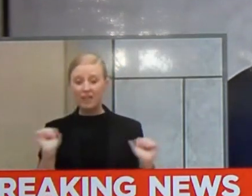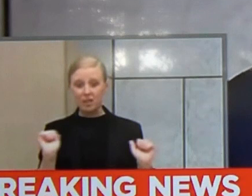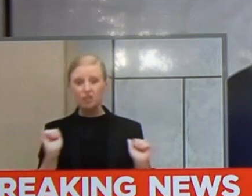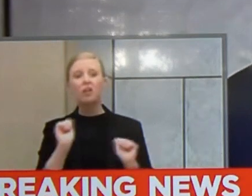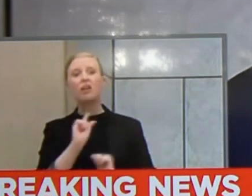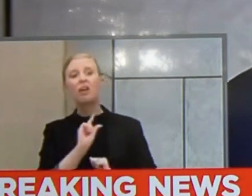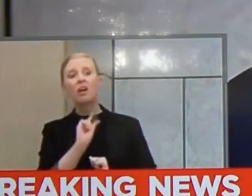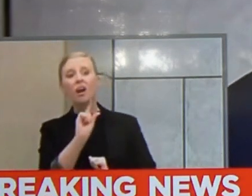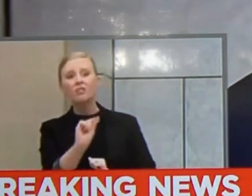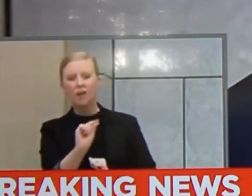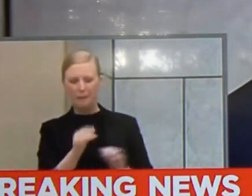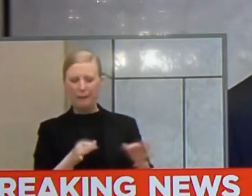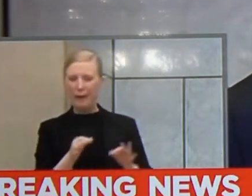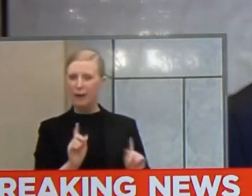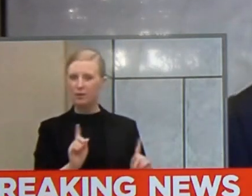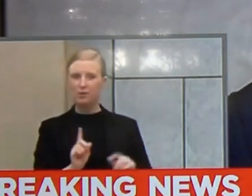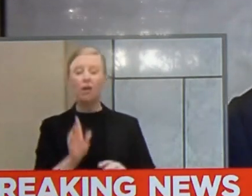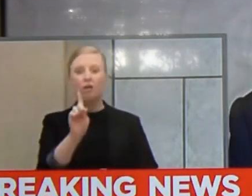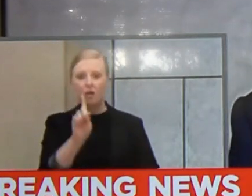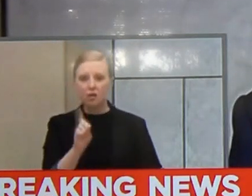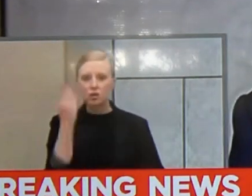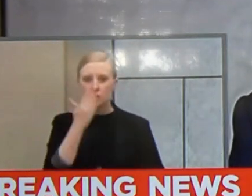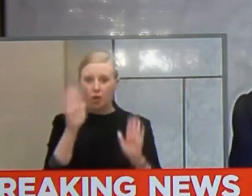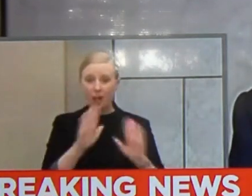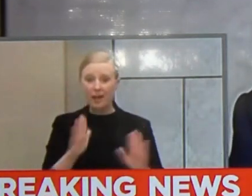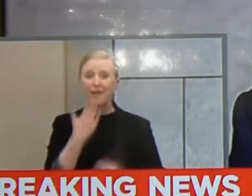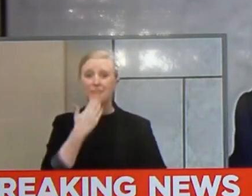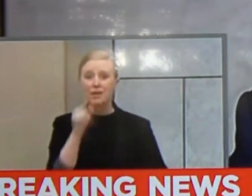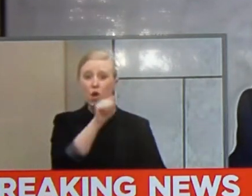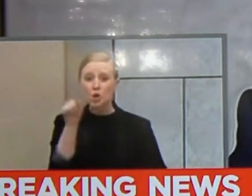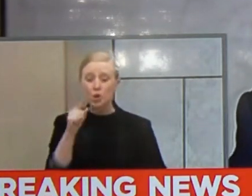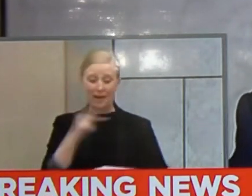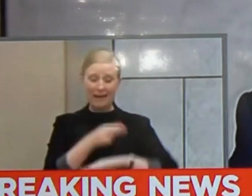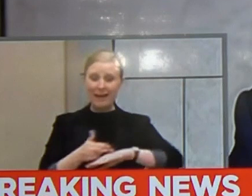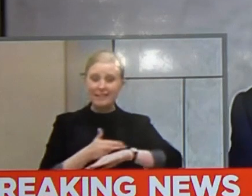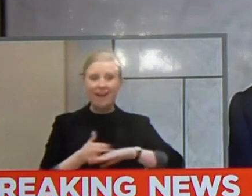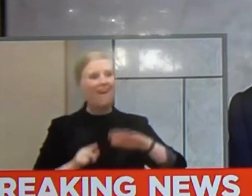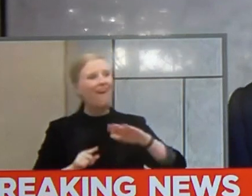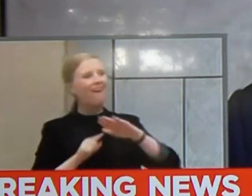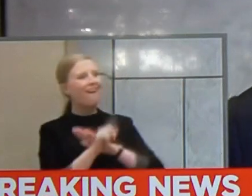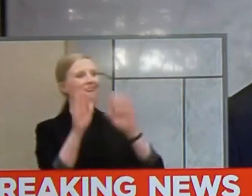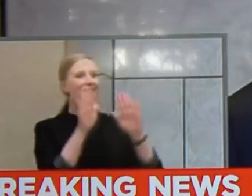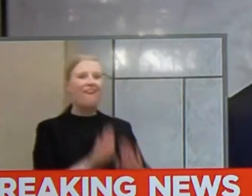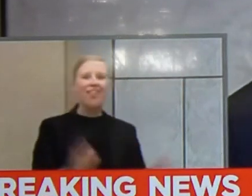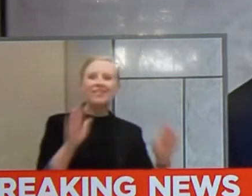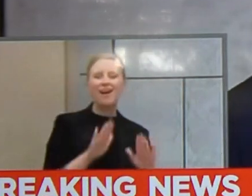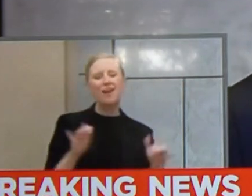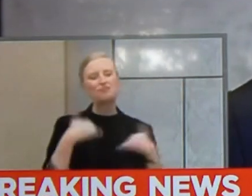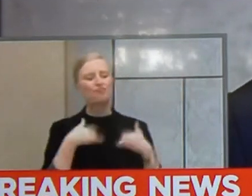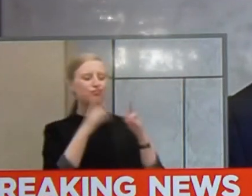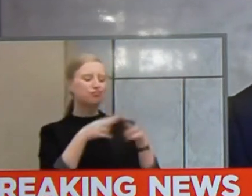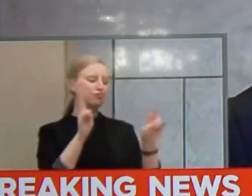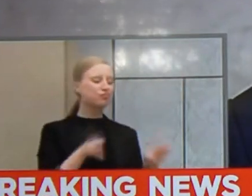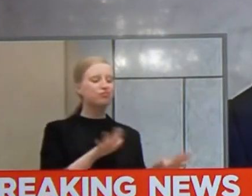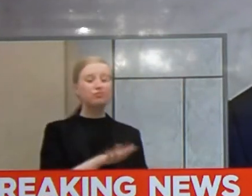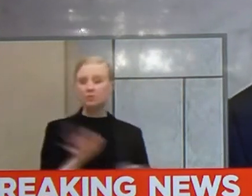people should not be going away for Easter holidays. This is Easter at home. We put the Easter decorations up in the